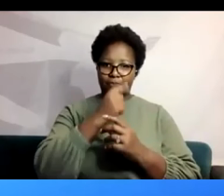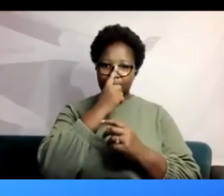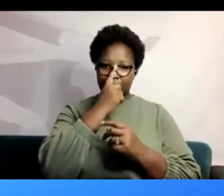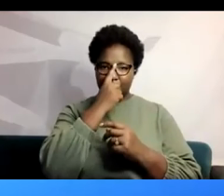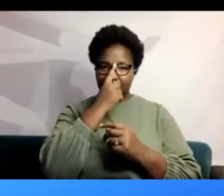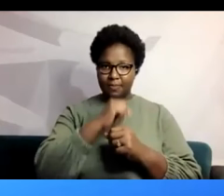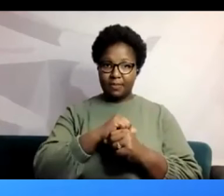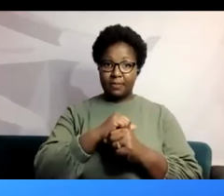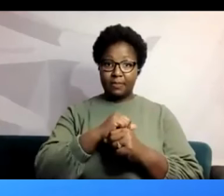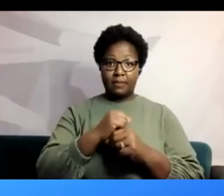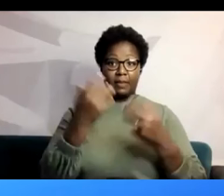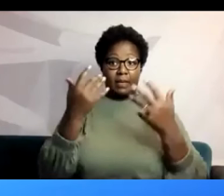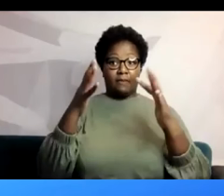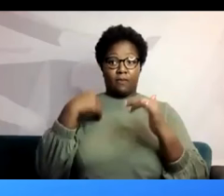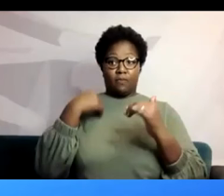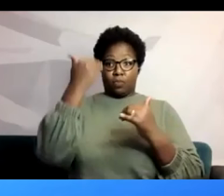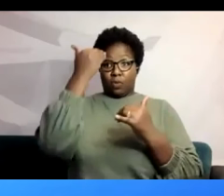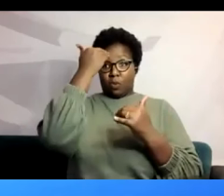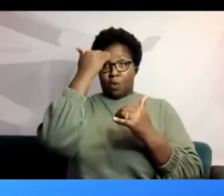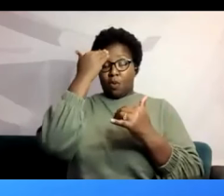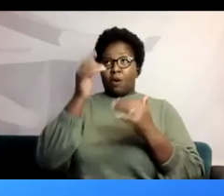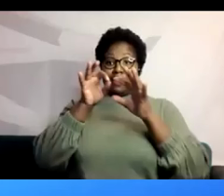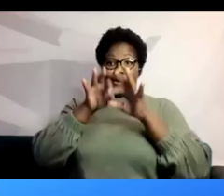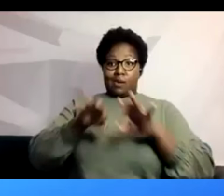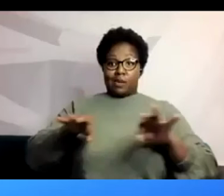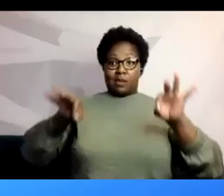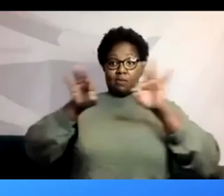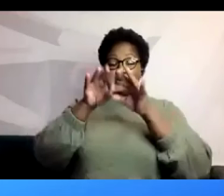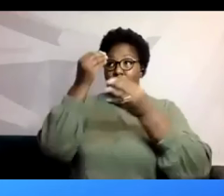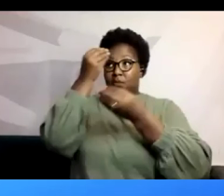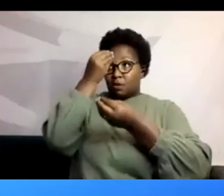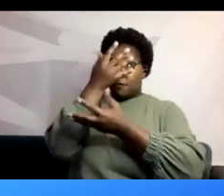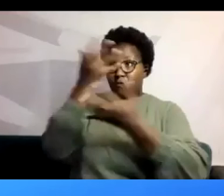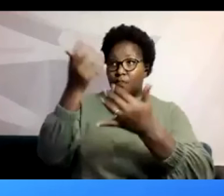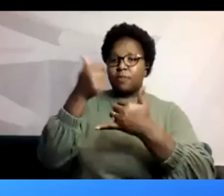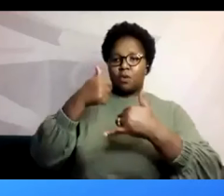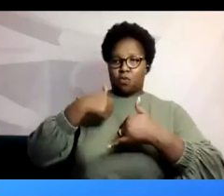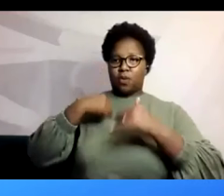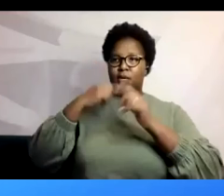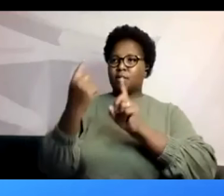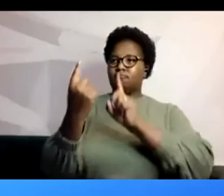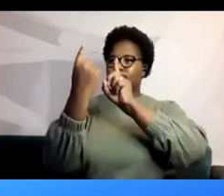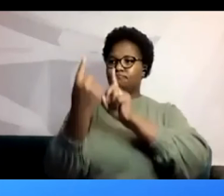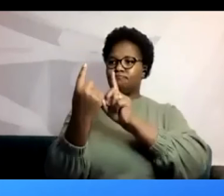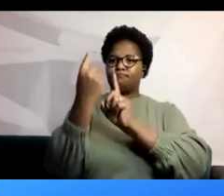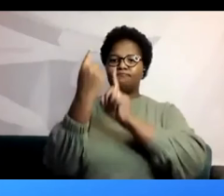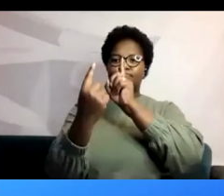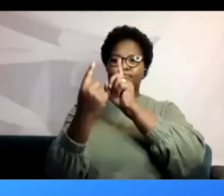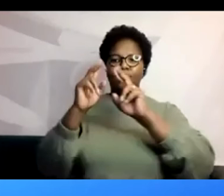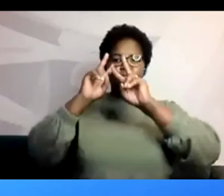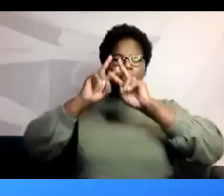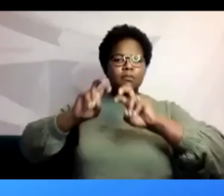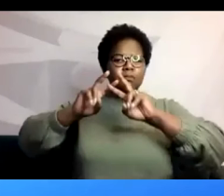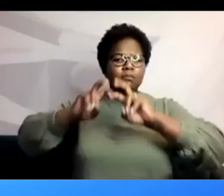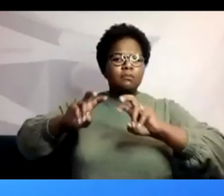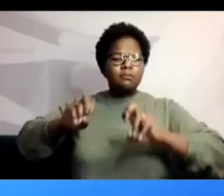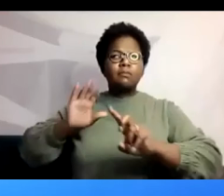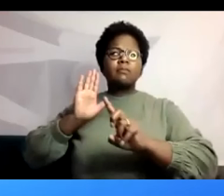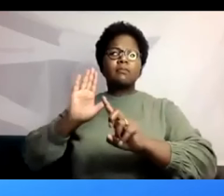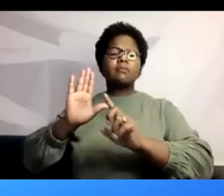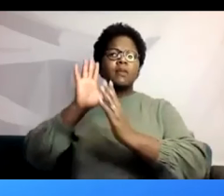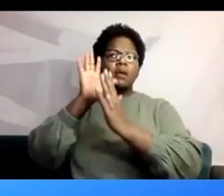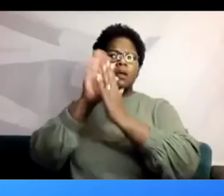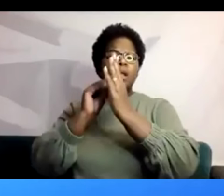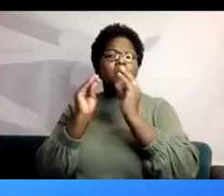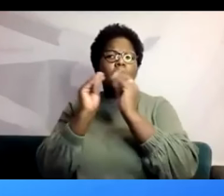Once we know important information about a person, we do assessments with the person and their support team to learn what the person wants to achieve